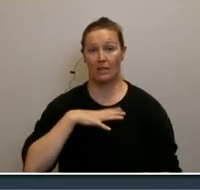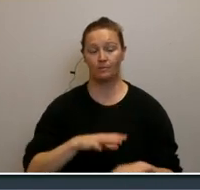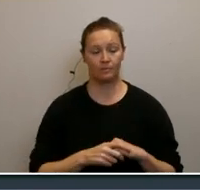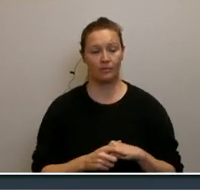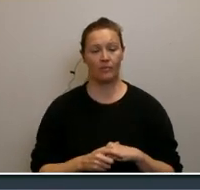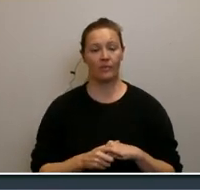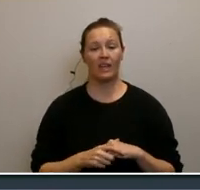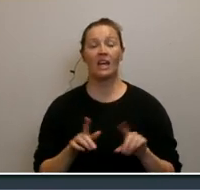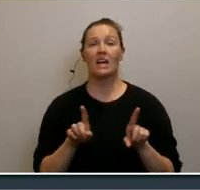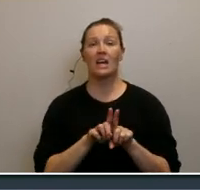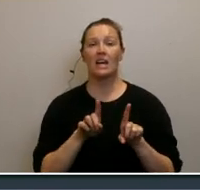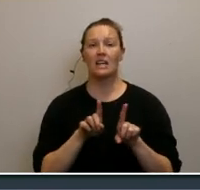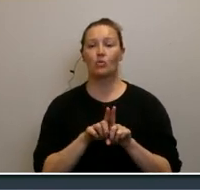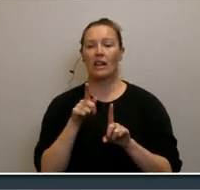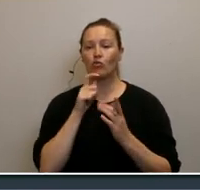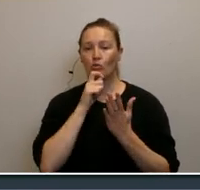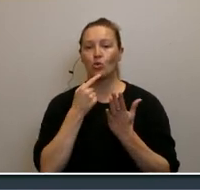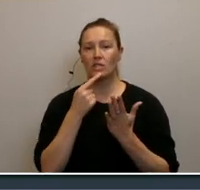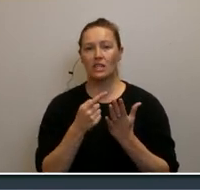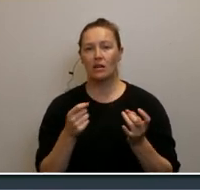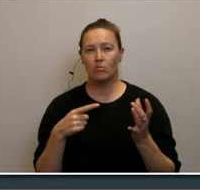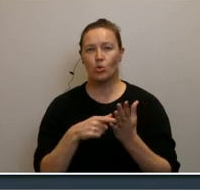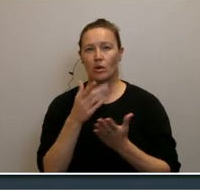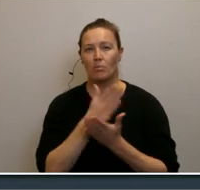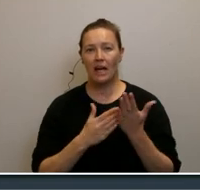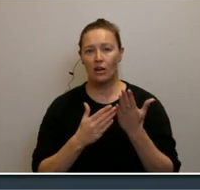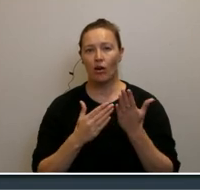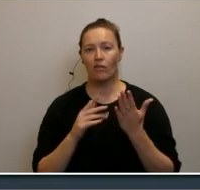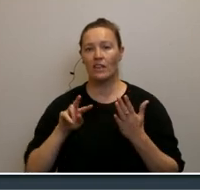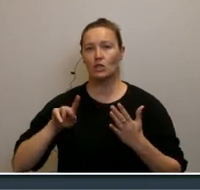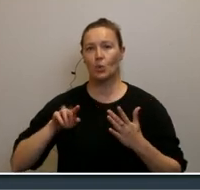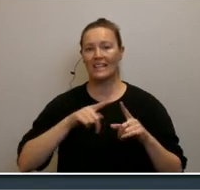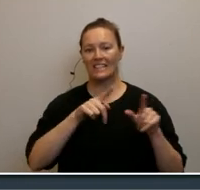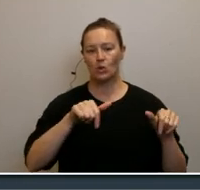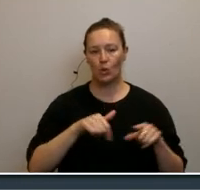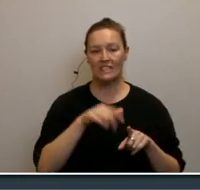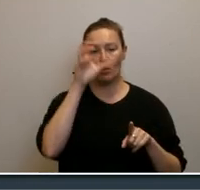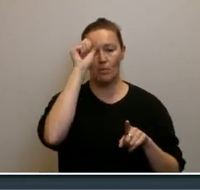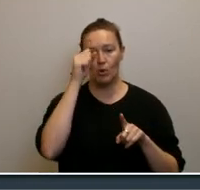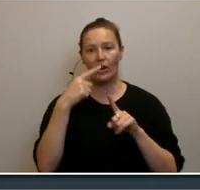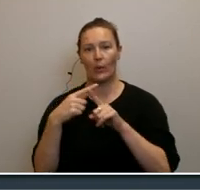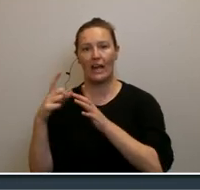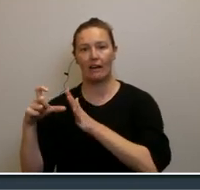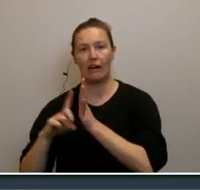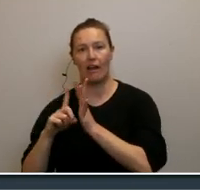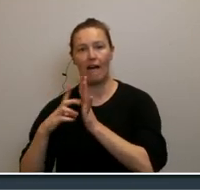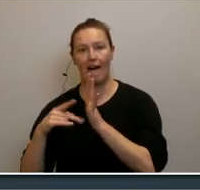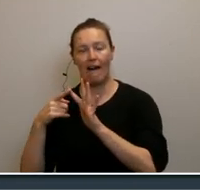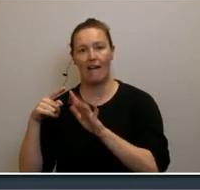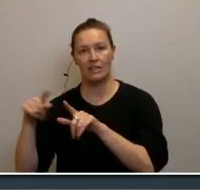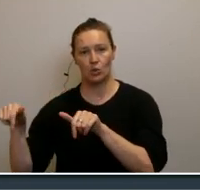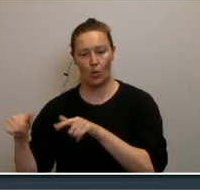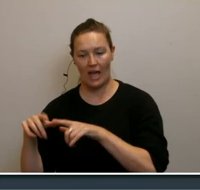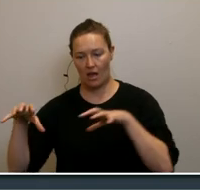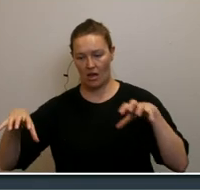They also noted that it's a key element within the twin squares of Memorial and Clive Square, which include